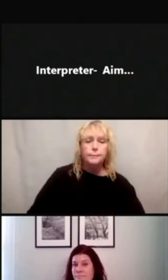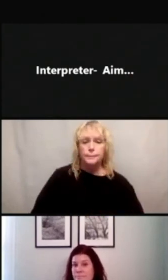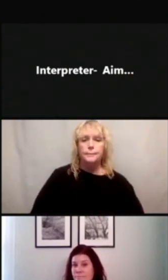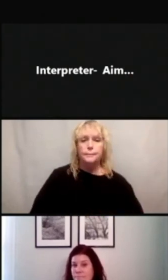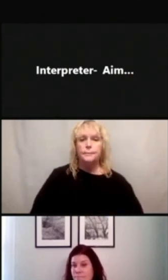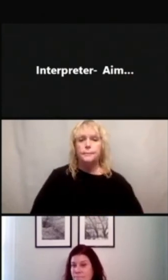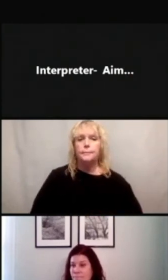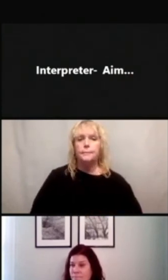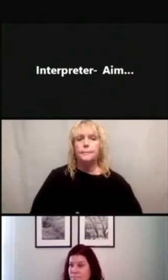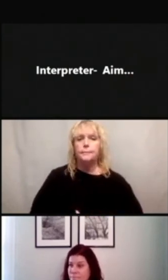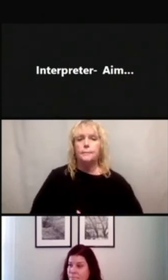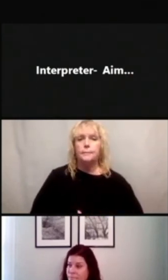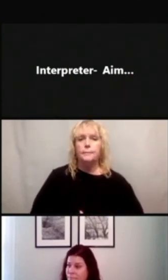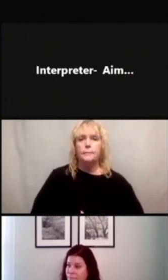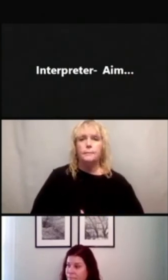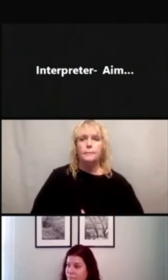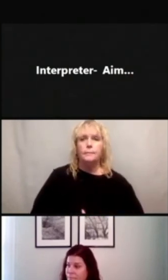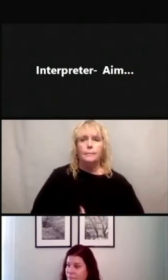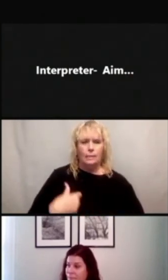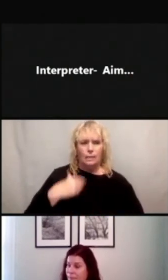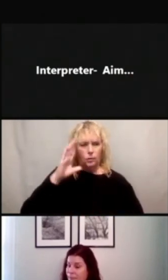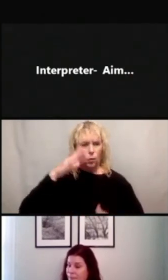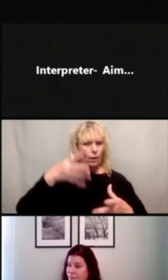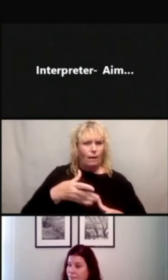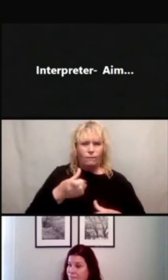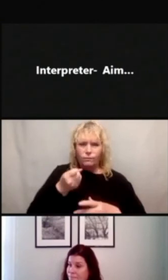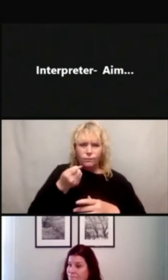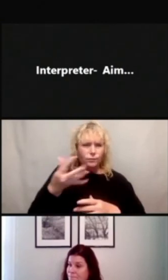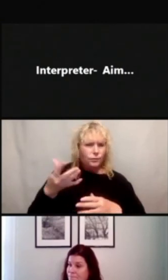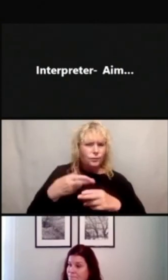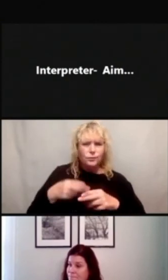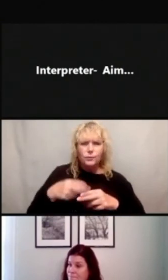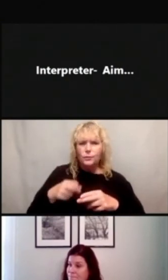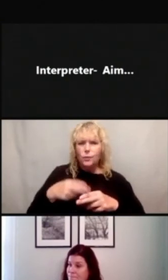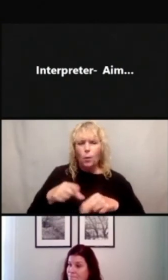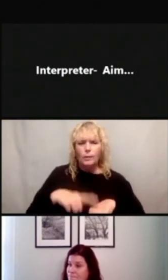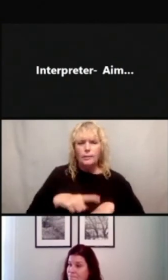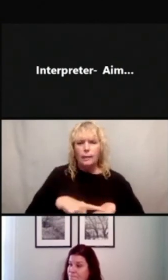Let's see here. I know we only got a few more minutes, but